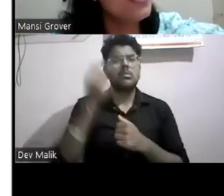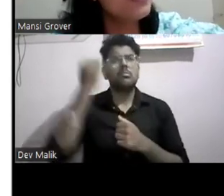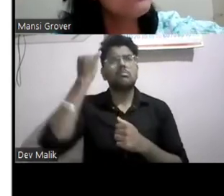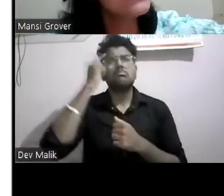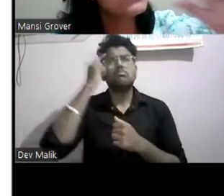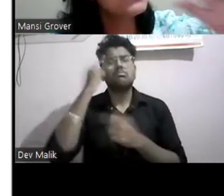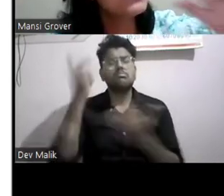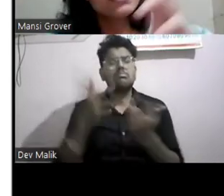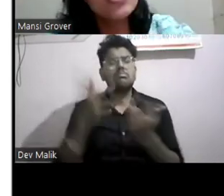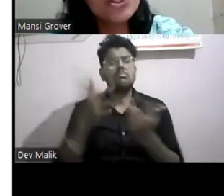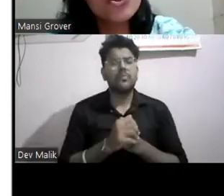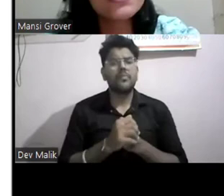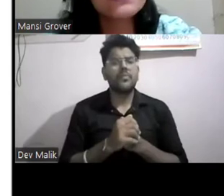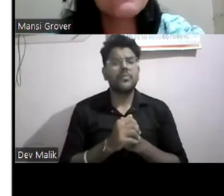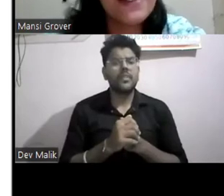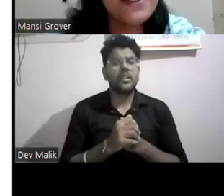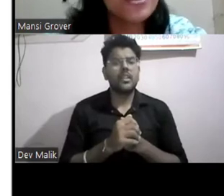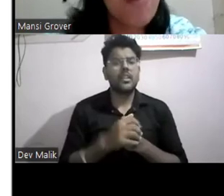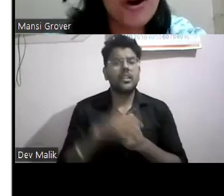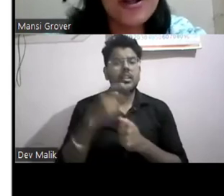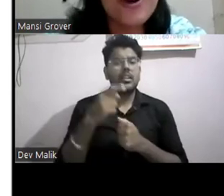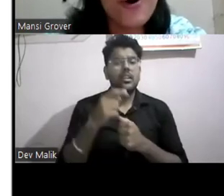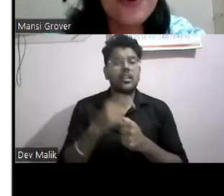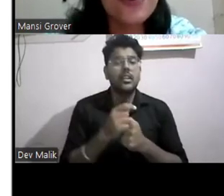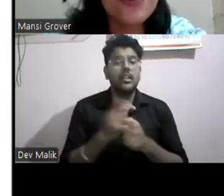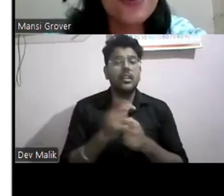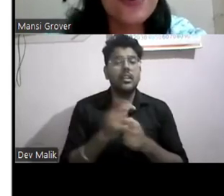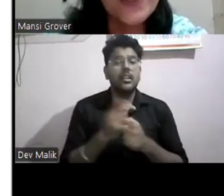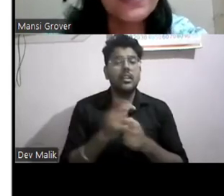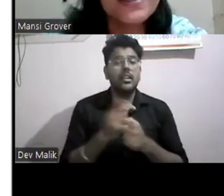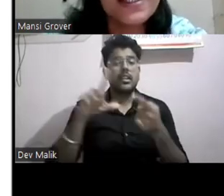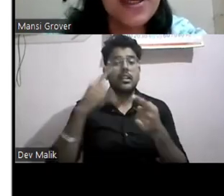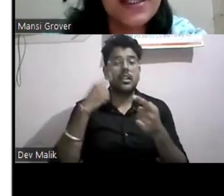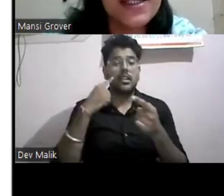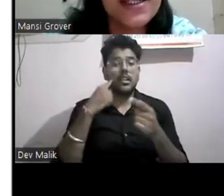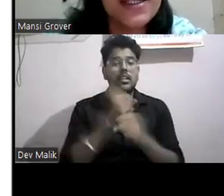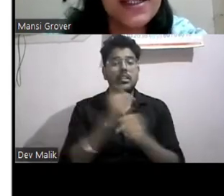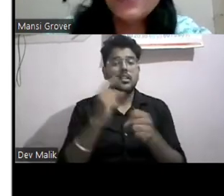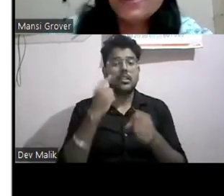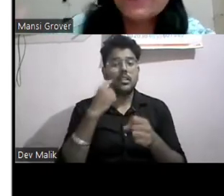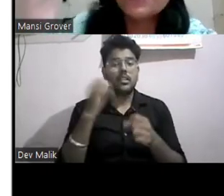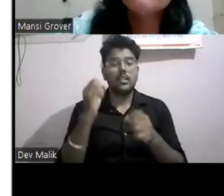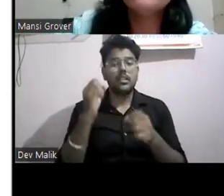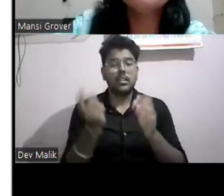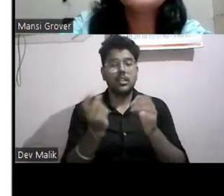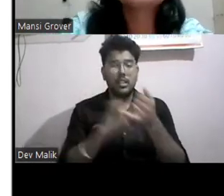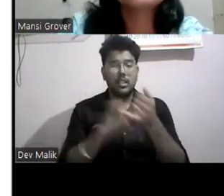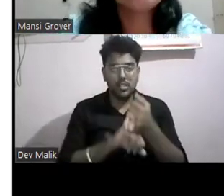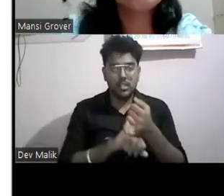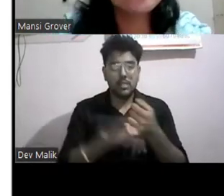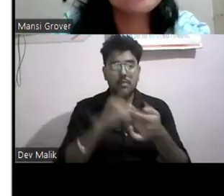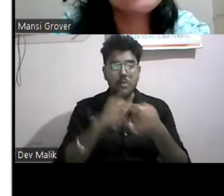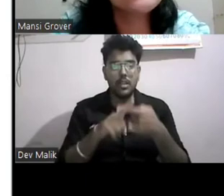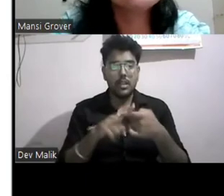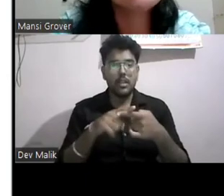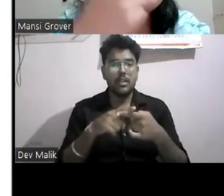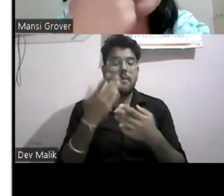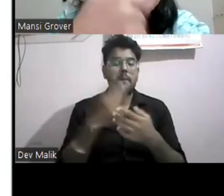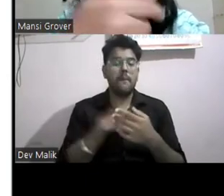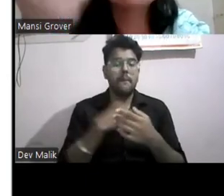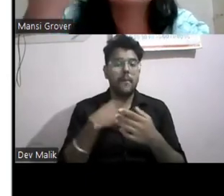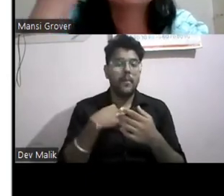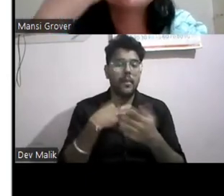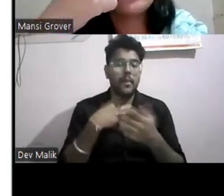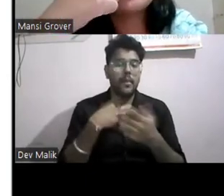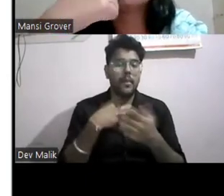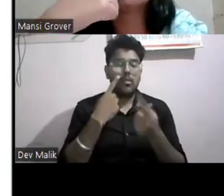know, this religious medical model of, you know, viewing disabilities. Even in the film like Sadma, you would see the